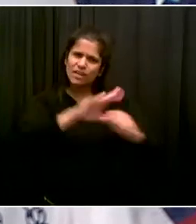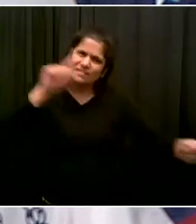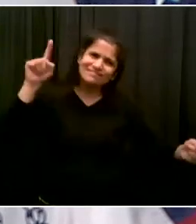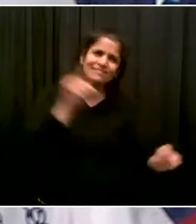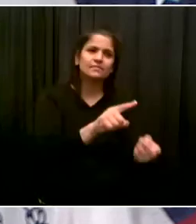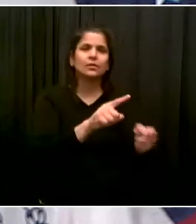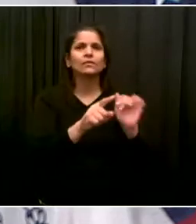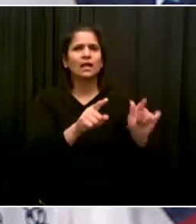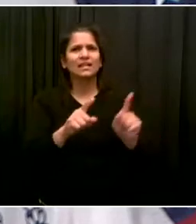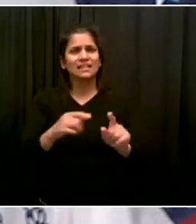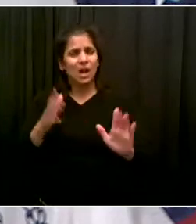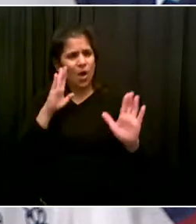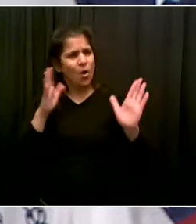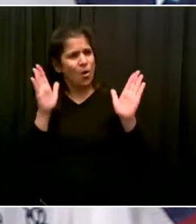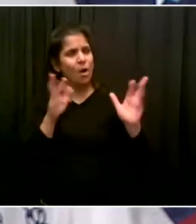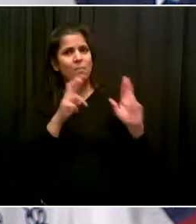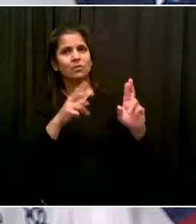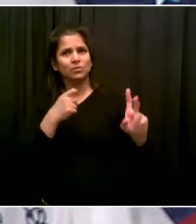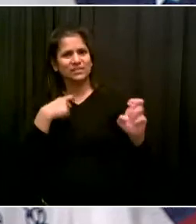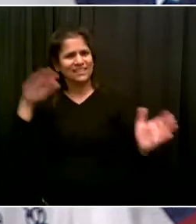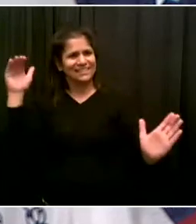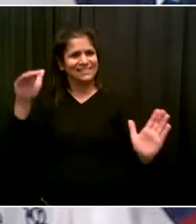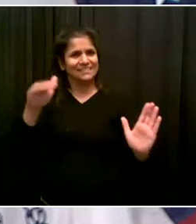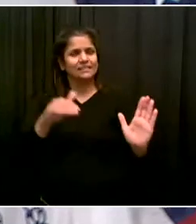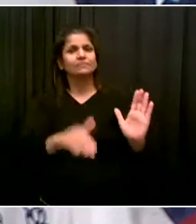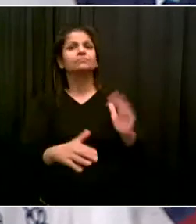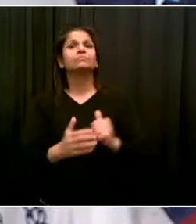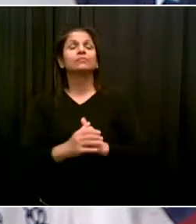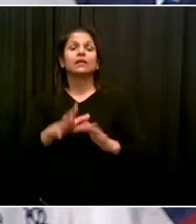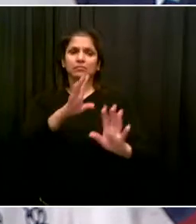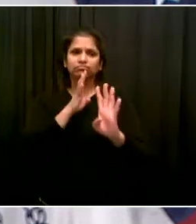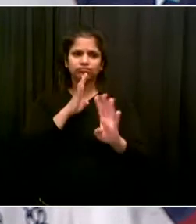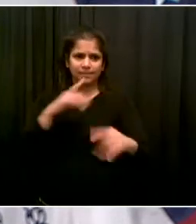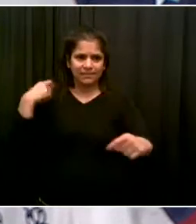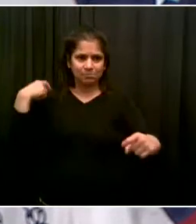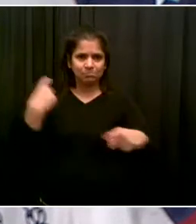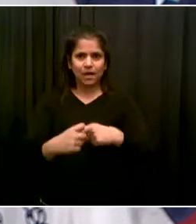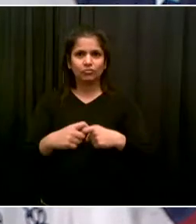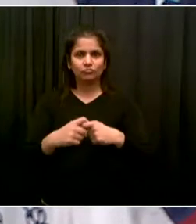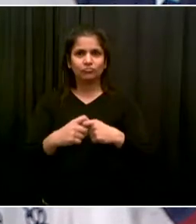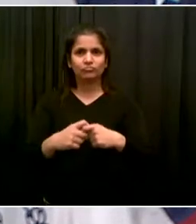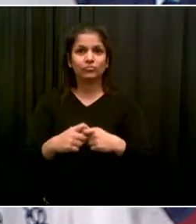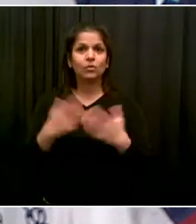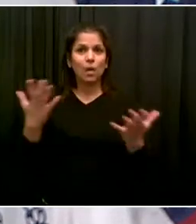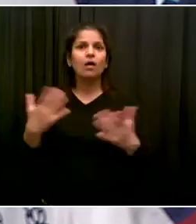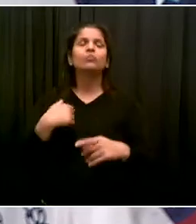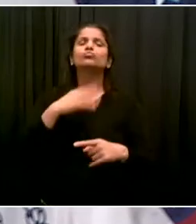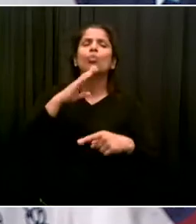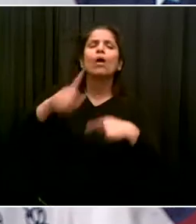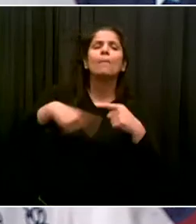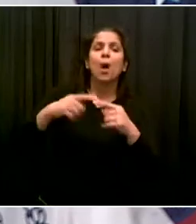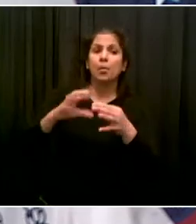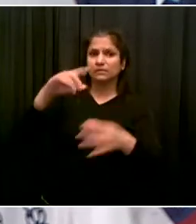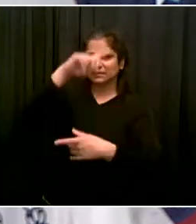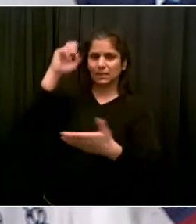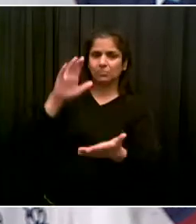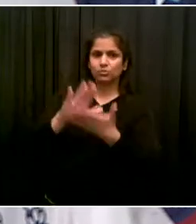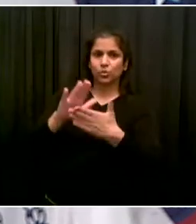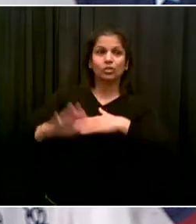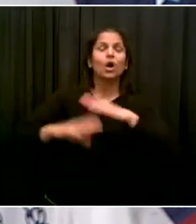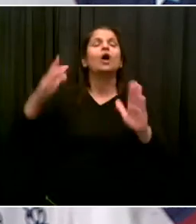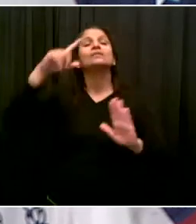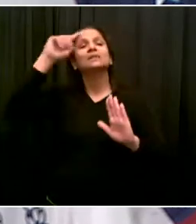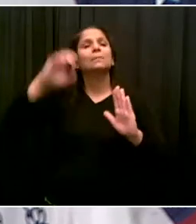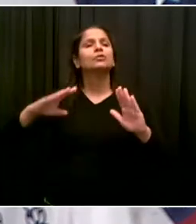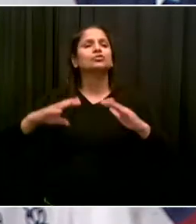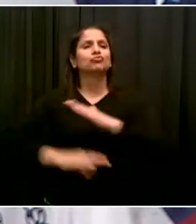numbers. I'm going to say a few words in Spanish, and I want to focus on Summer Rising, our new open invitation to all students